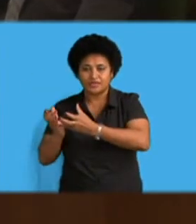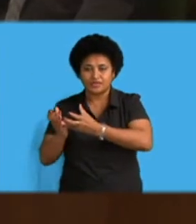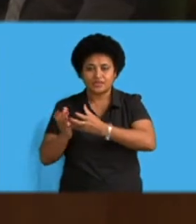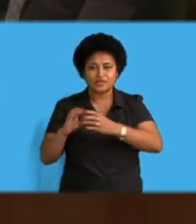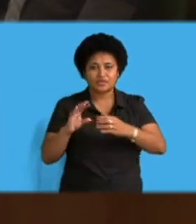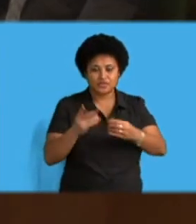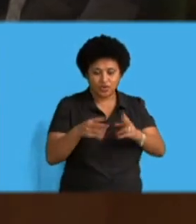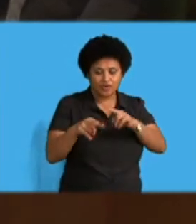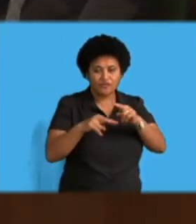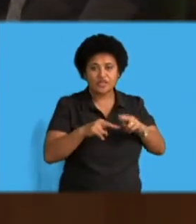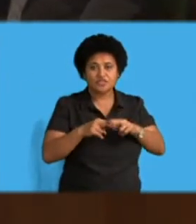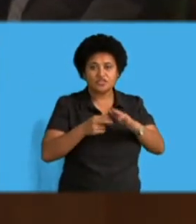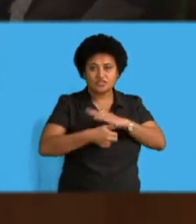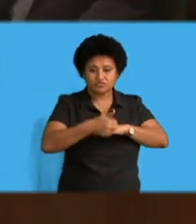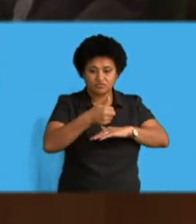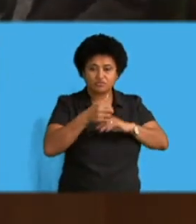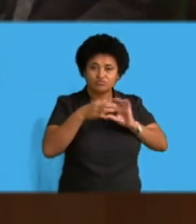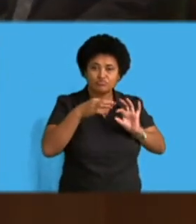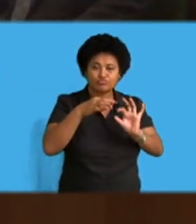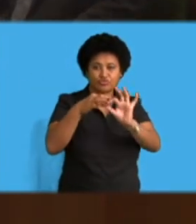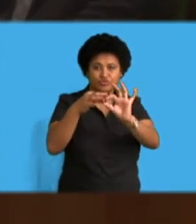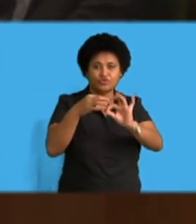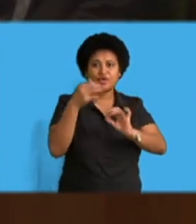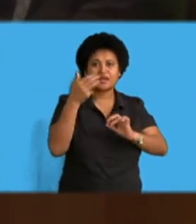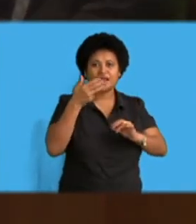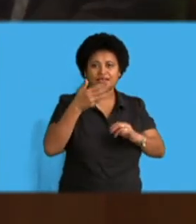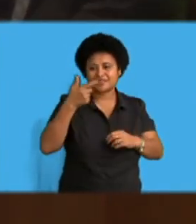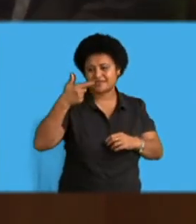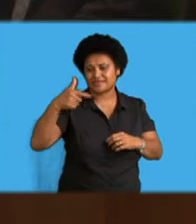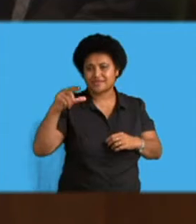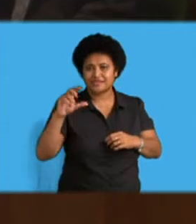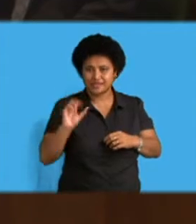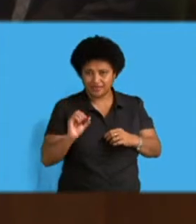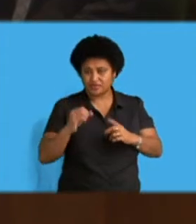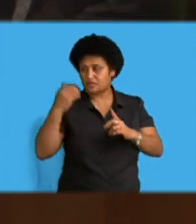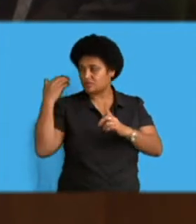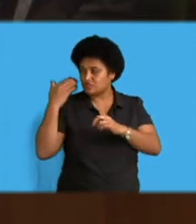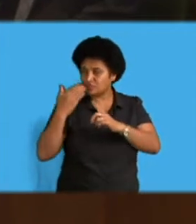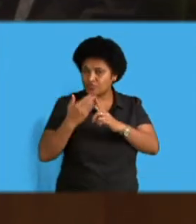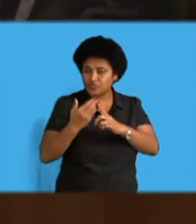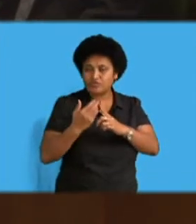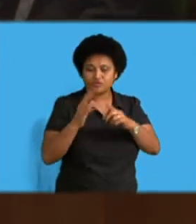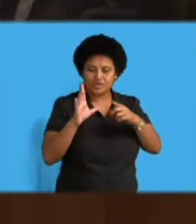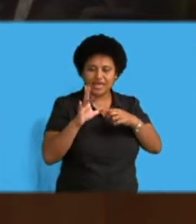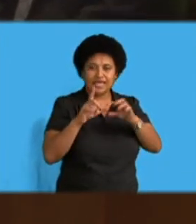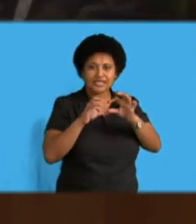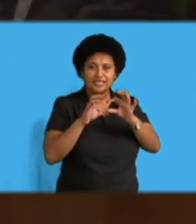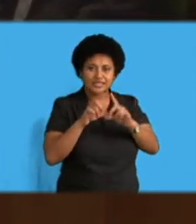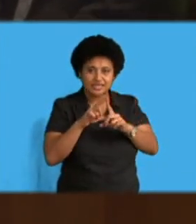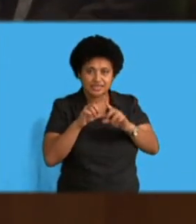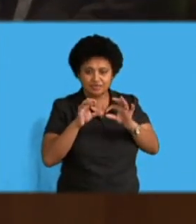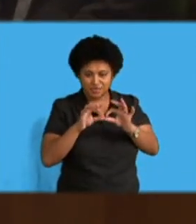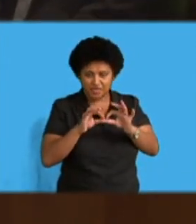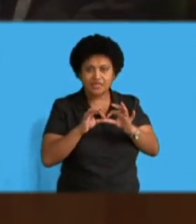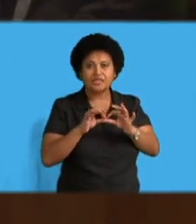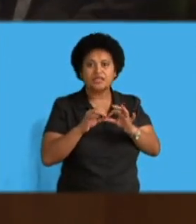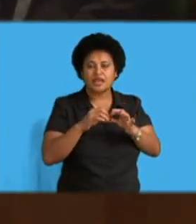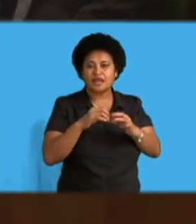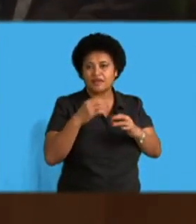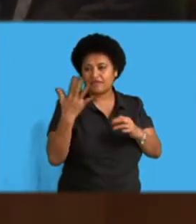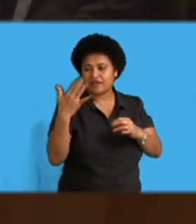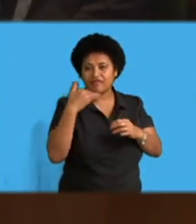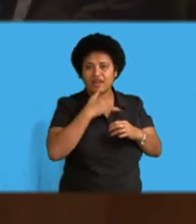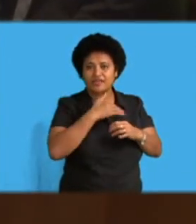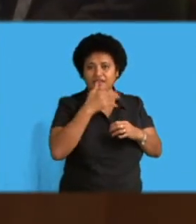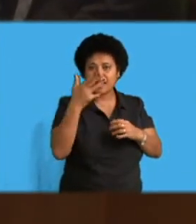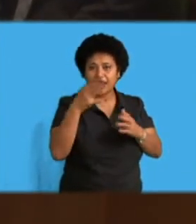year 1917. Since then, the ADB has been working with the respective Fijian governments, approving $509 million in loans